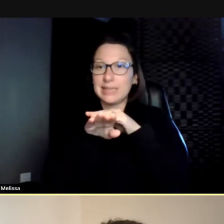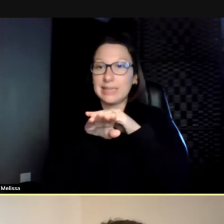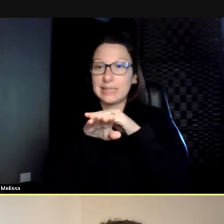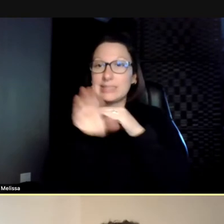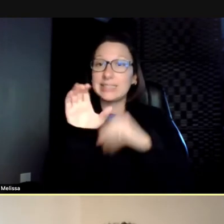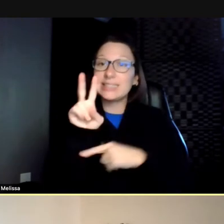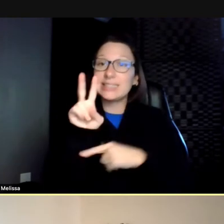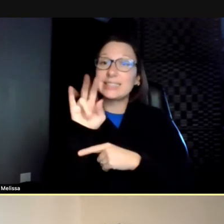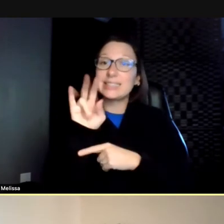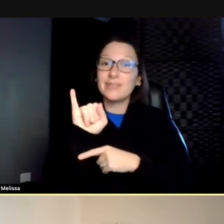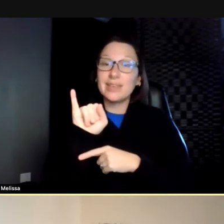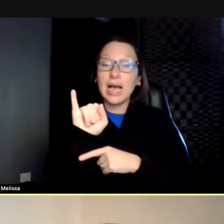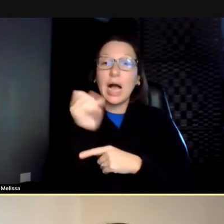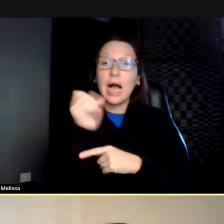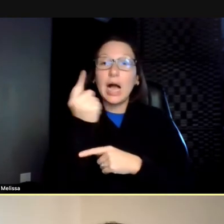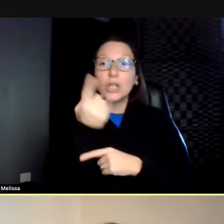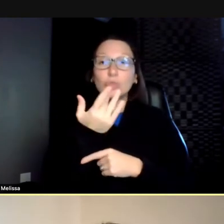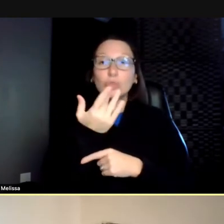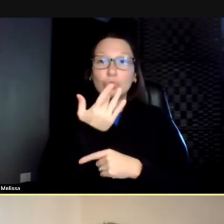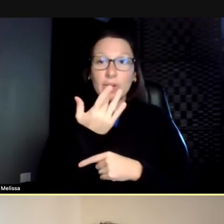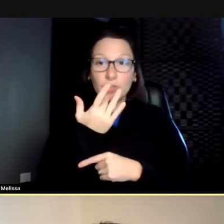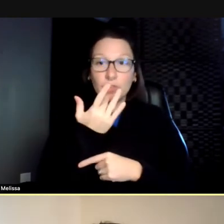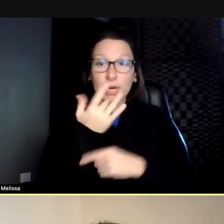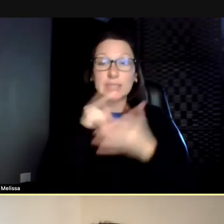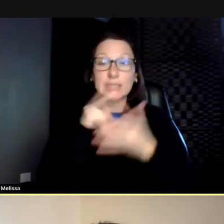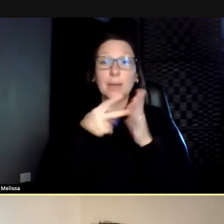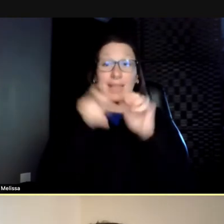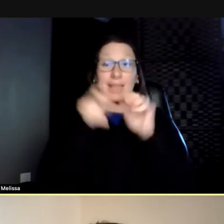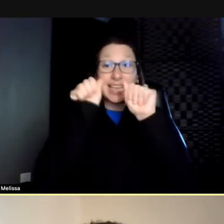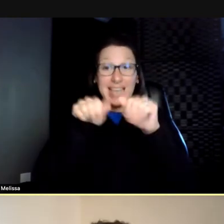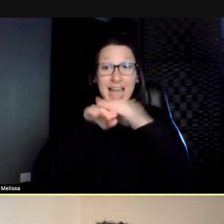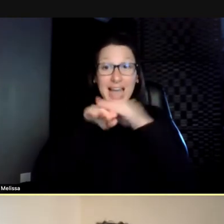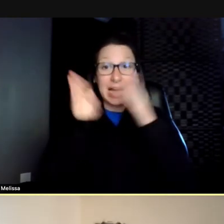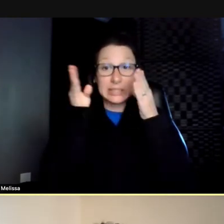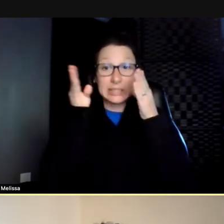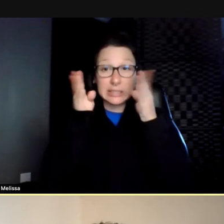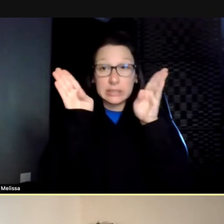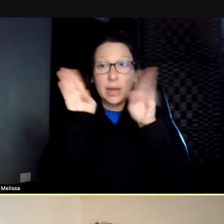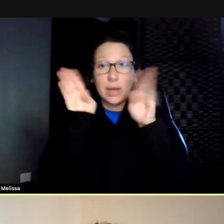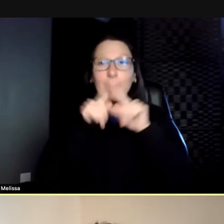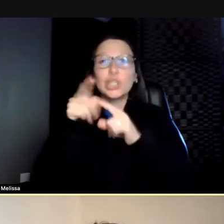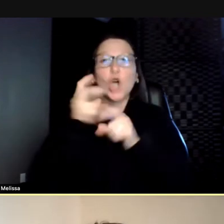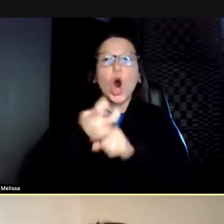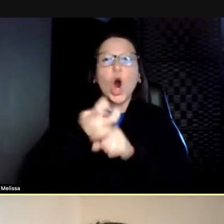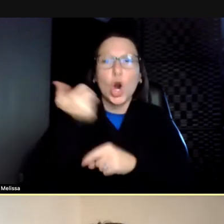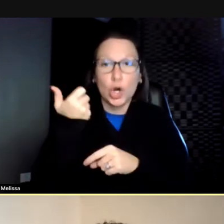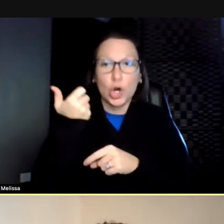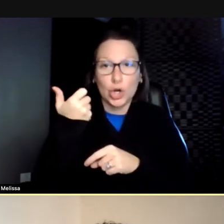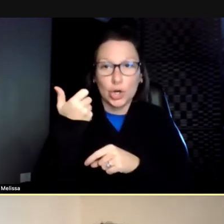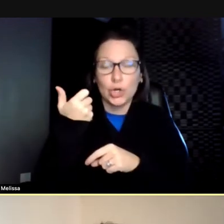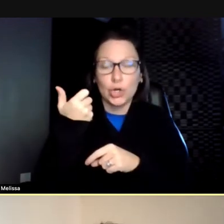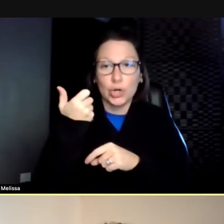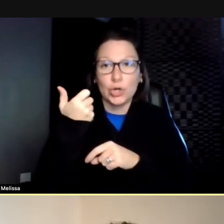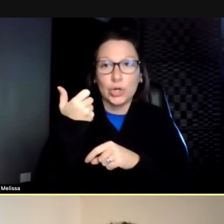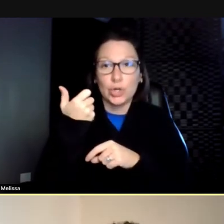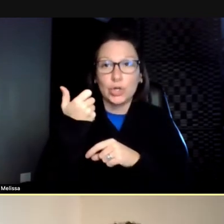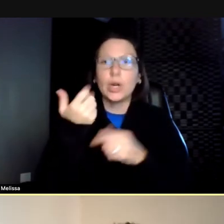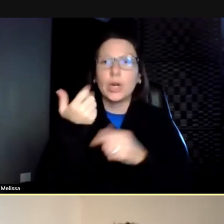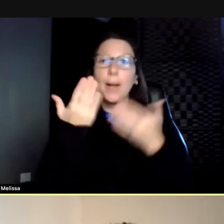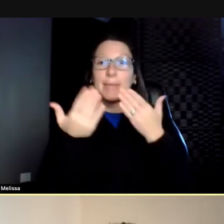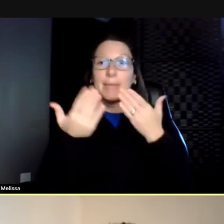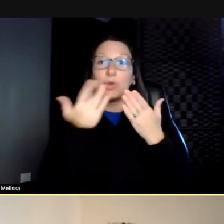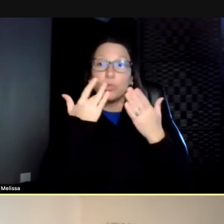it's a preference. It's harder to access information in that field, and information in the other field is maybe more